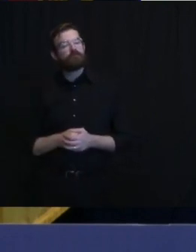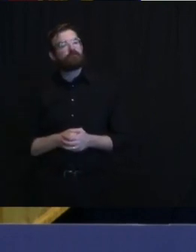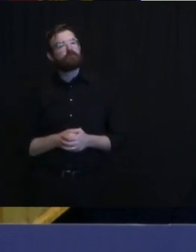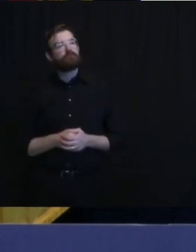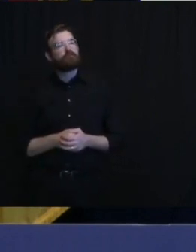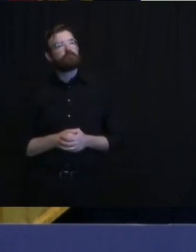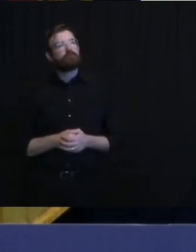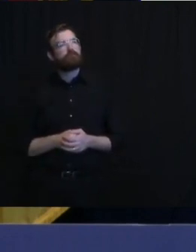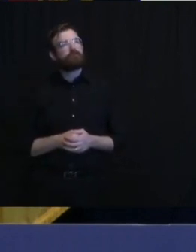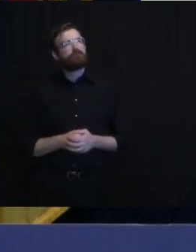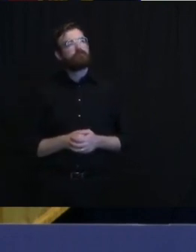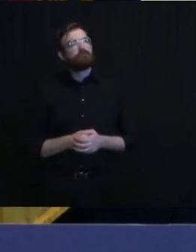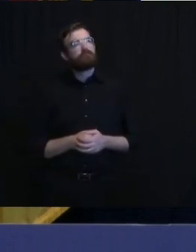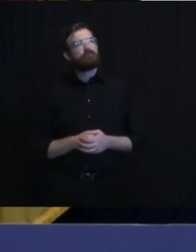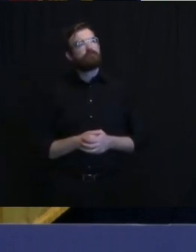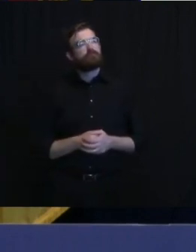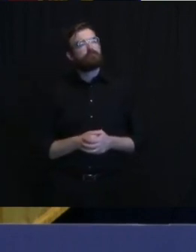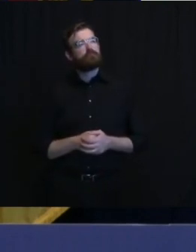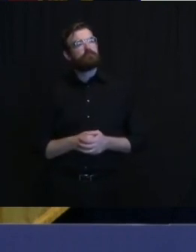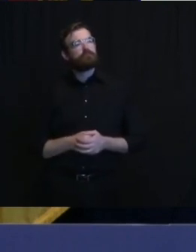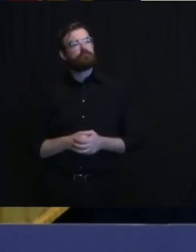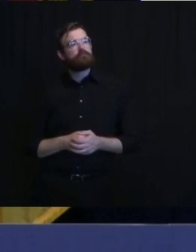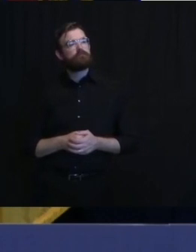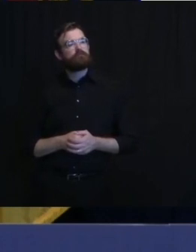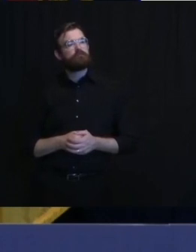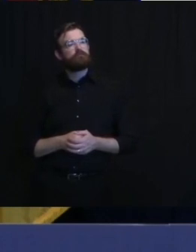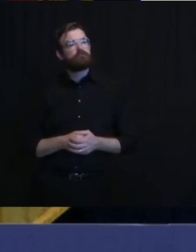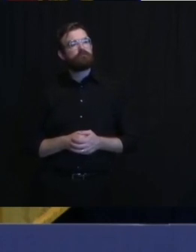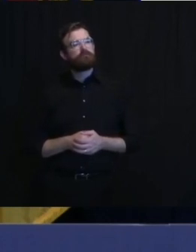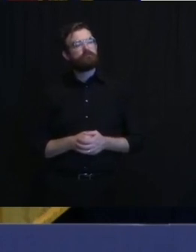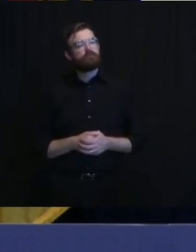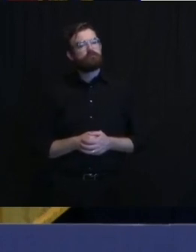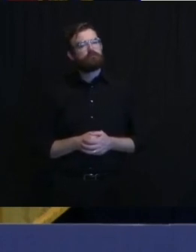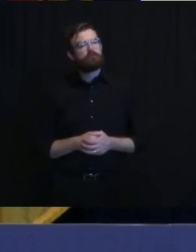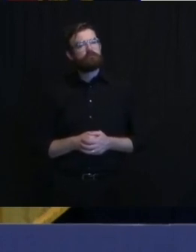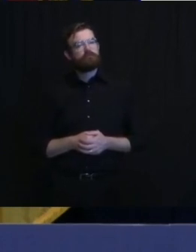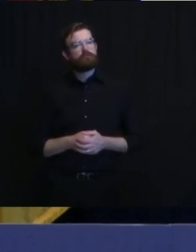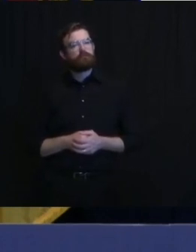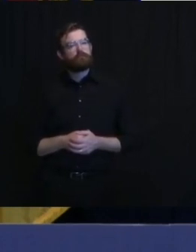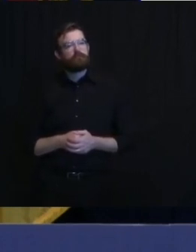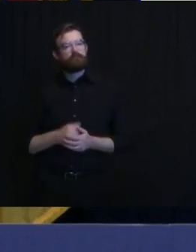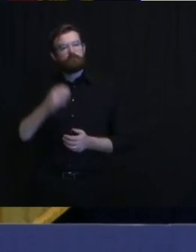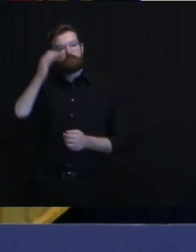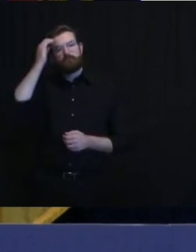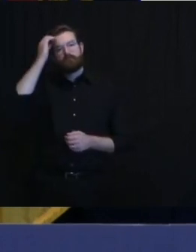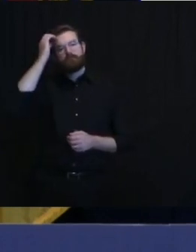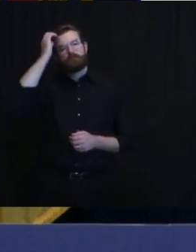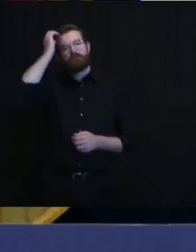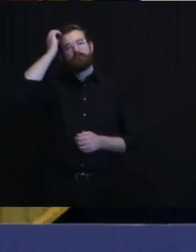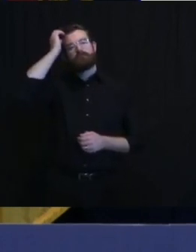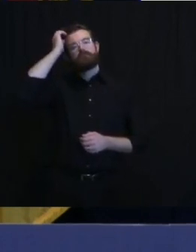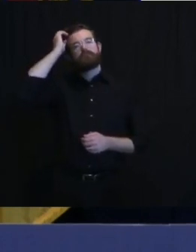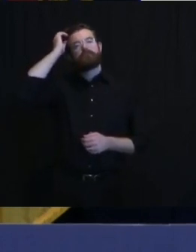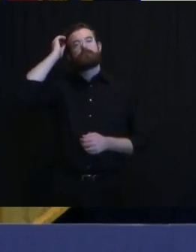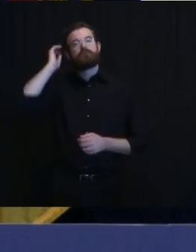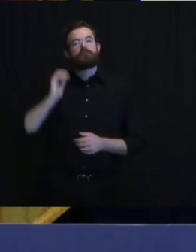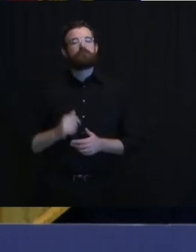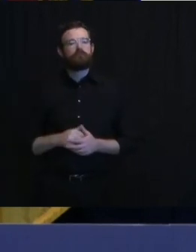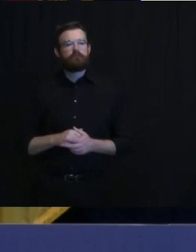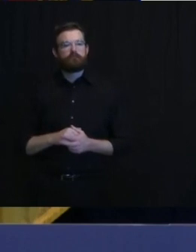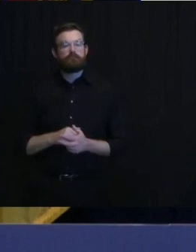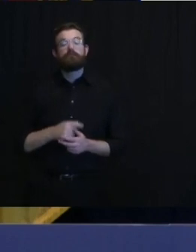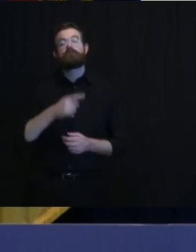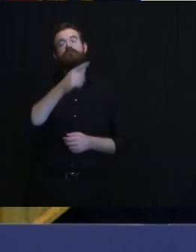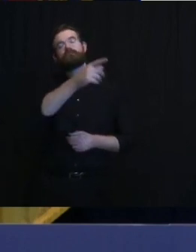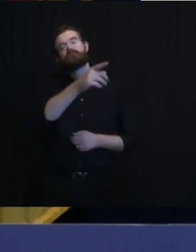what, this isn't right. She herself a freeholder. She then, I believe, had a similar conversation separate from that with Craig Coughlin, and we all said, you know